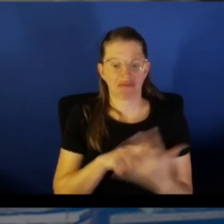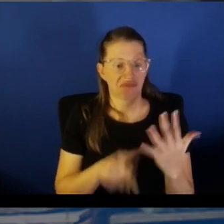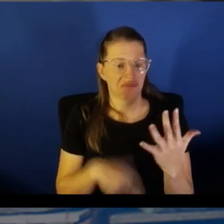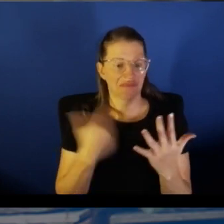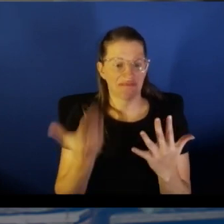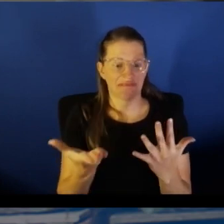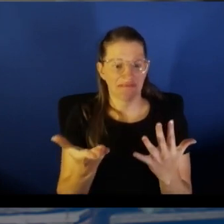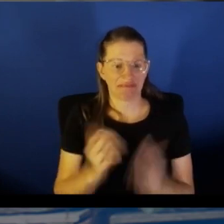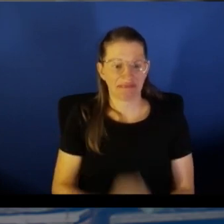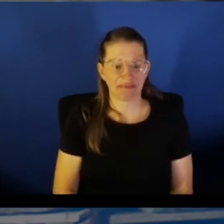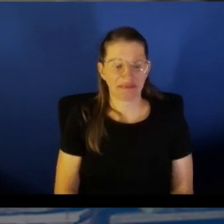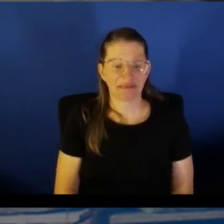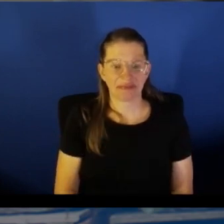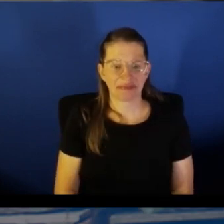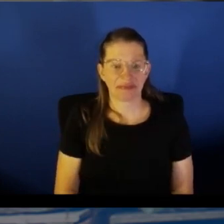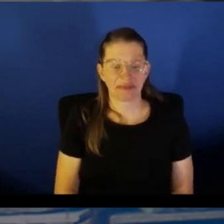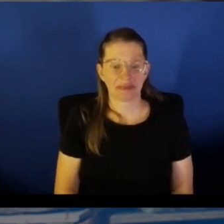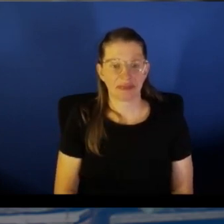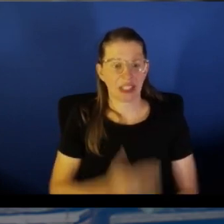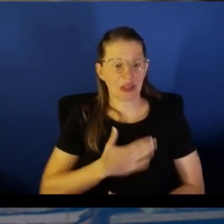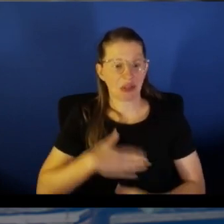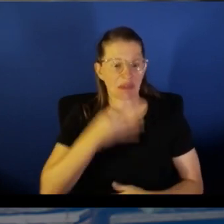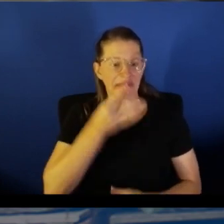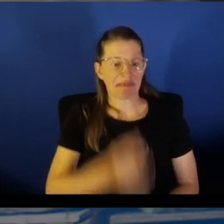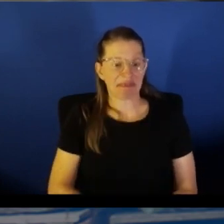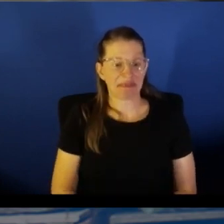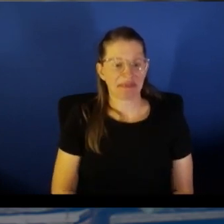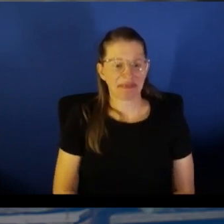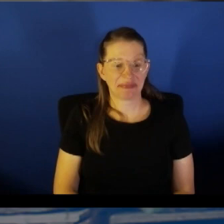side on a whole wheat bun. Enjoy.